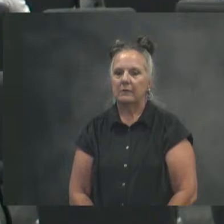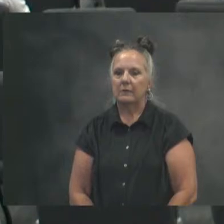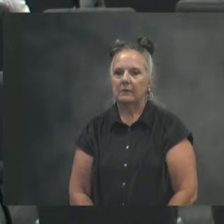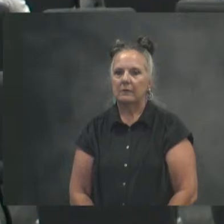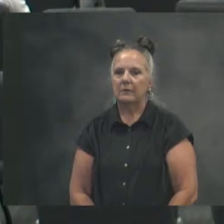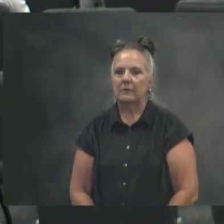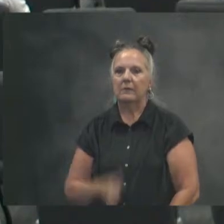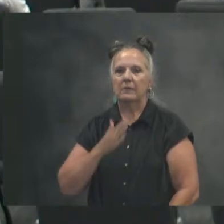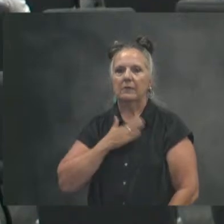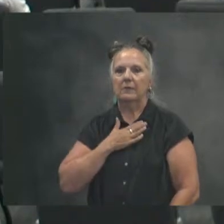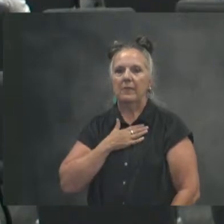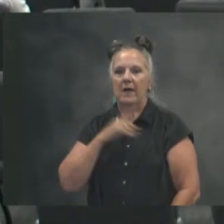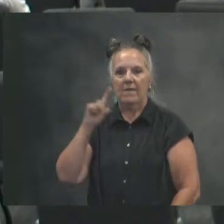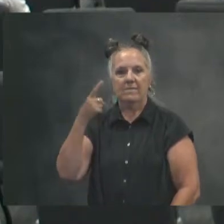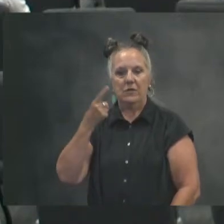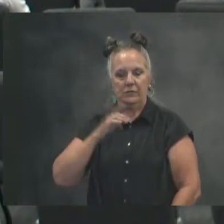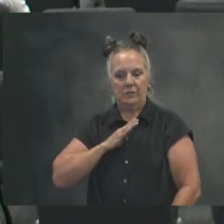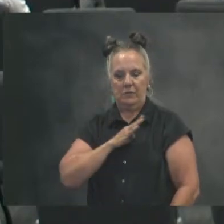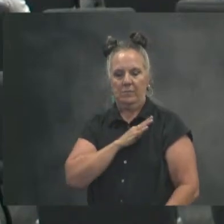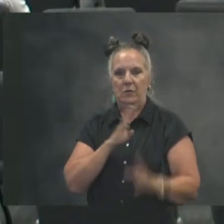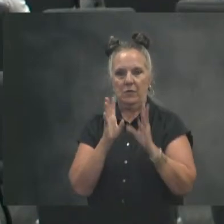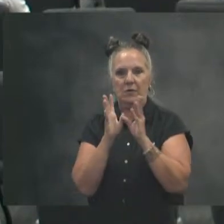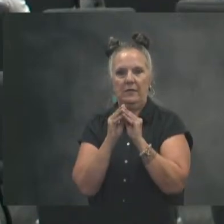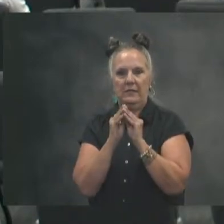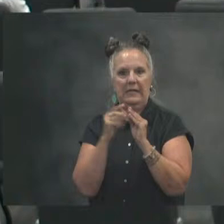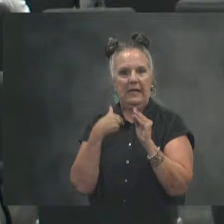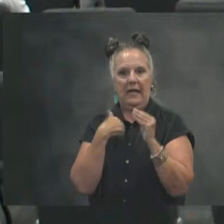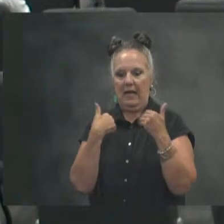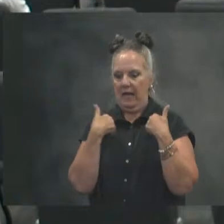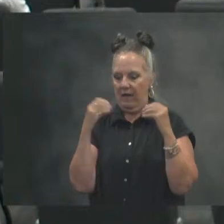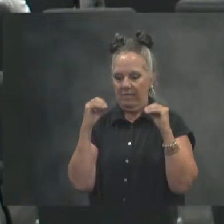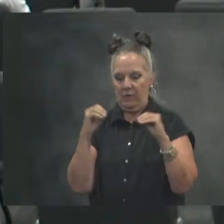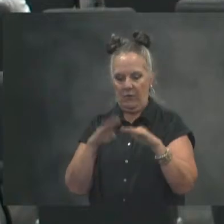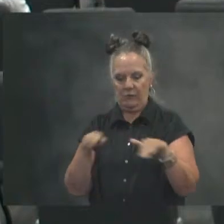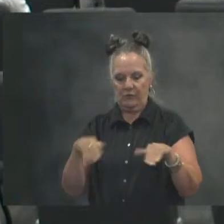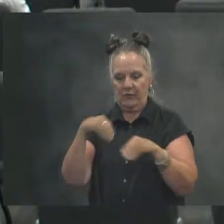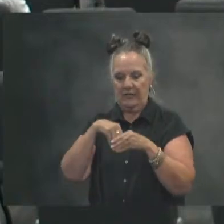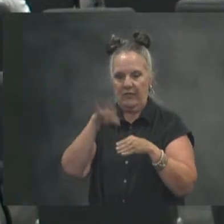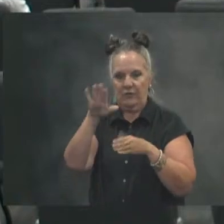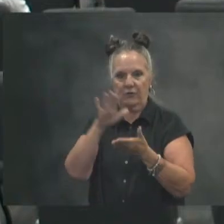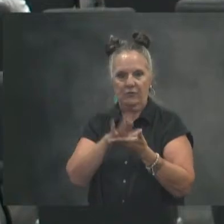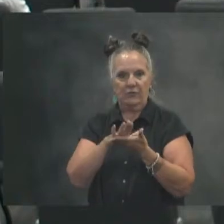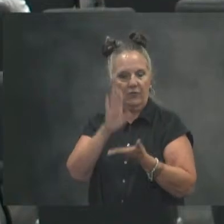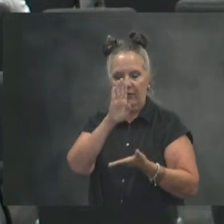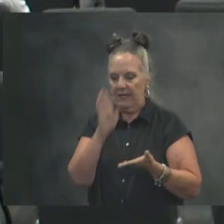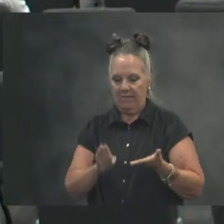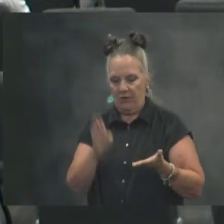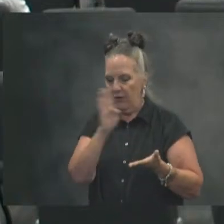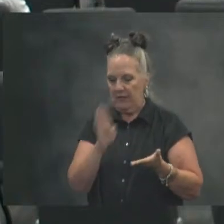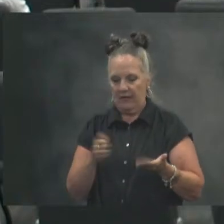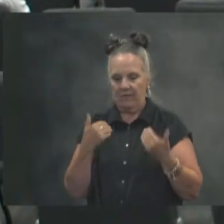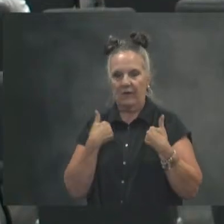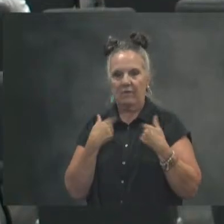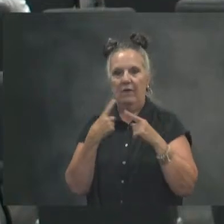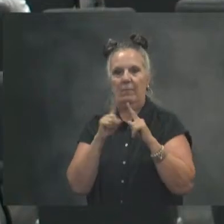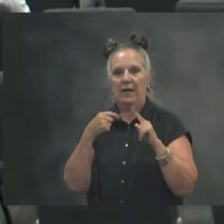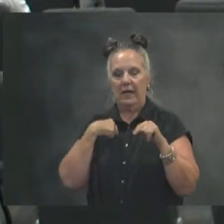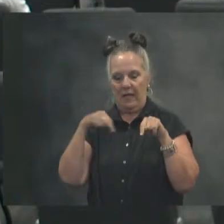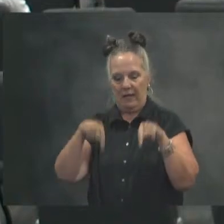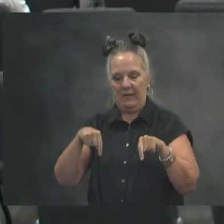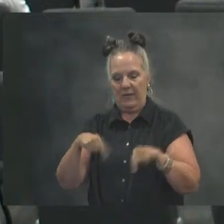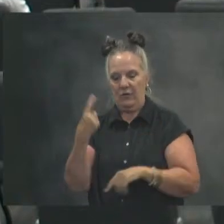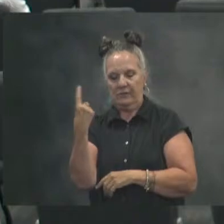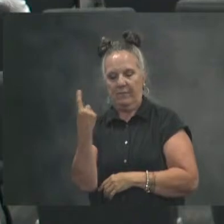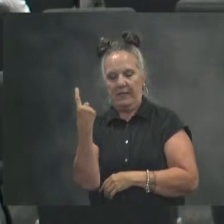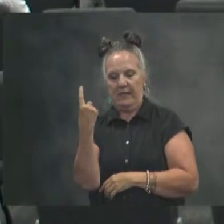This is my first board meeting. I Well- have no children in your school, never had. But I'm here on